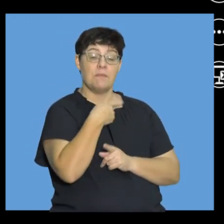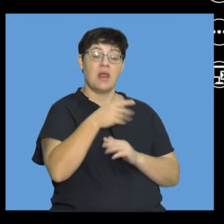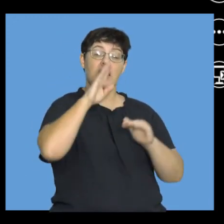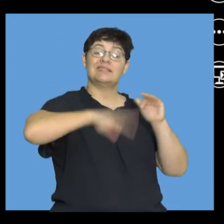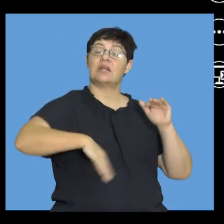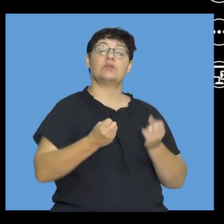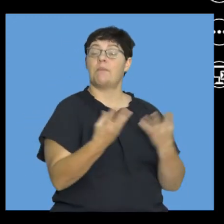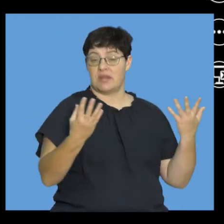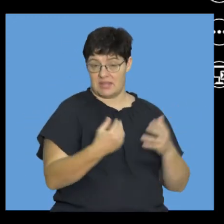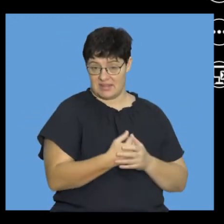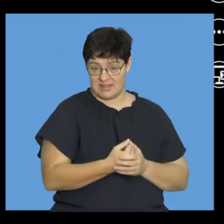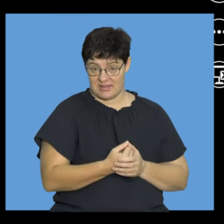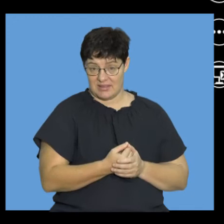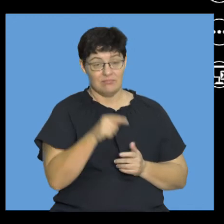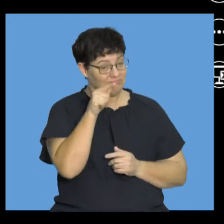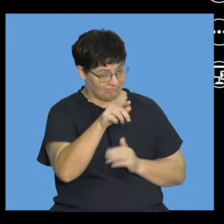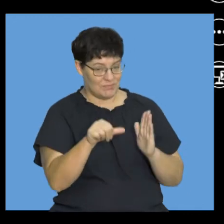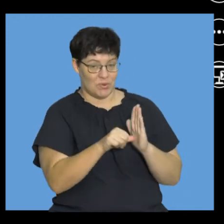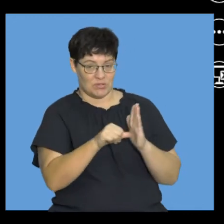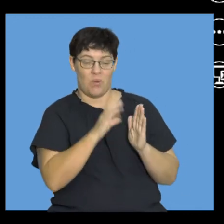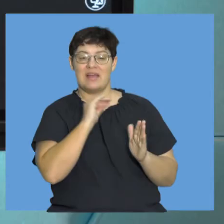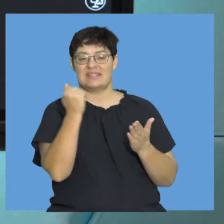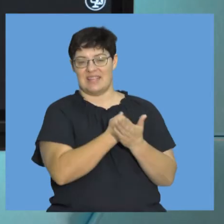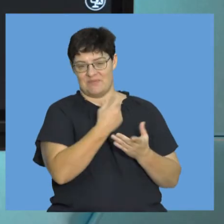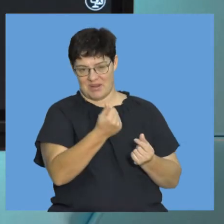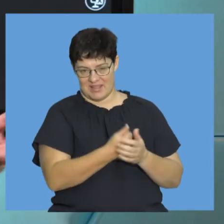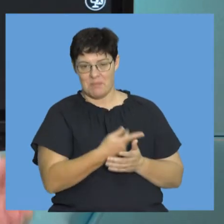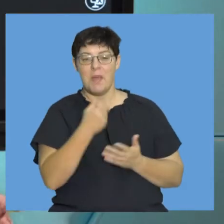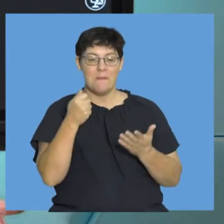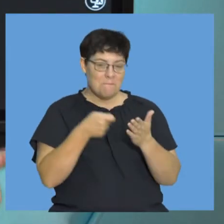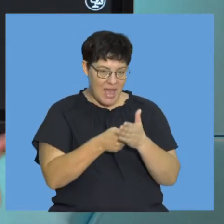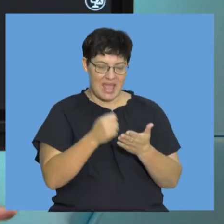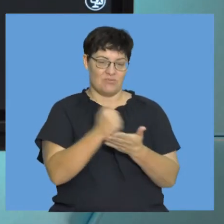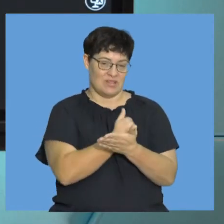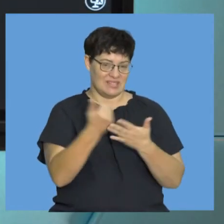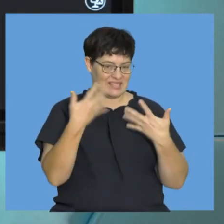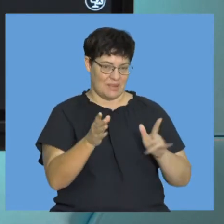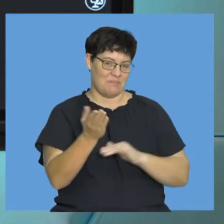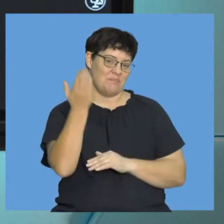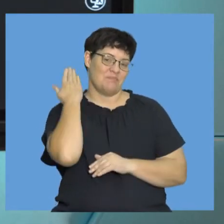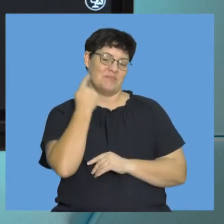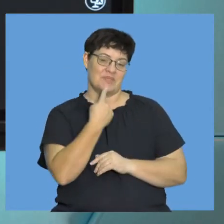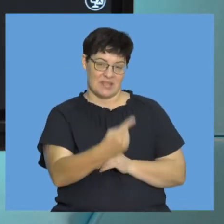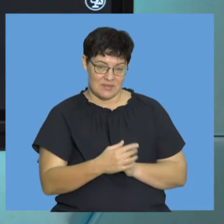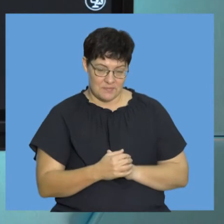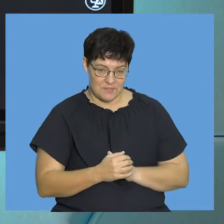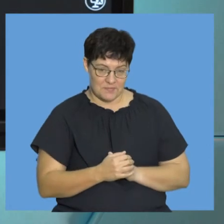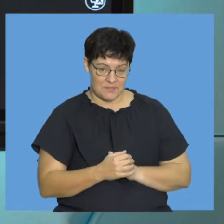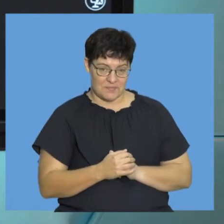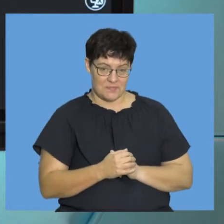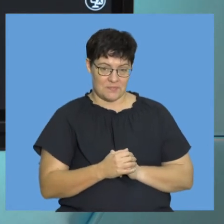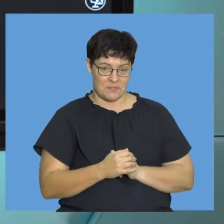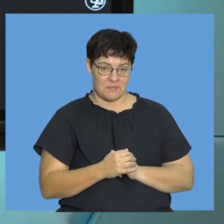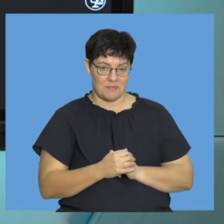payments. Yes, absolutely critical. When you are buying on credit, like I alluded to earlier on,